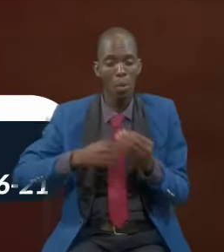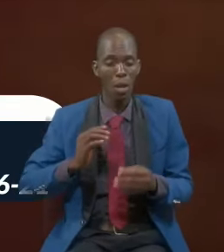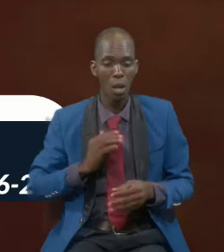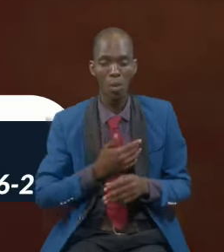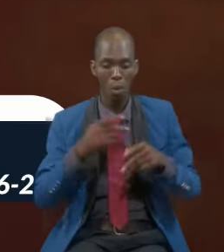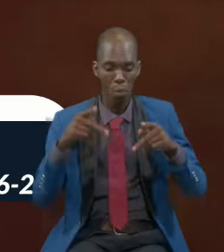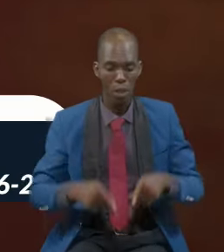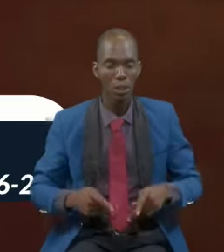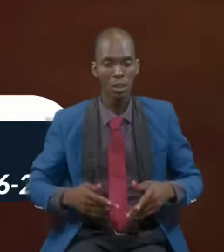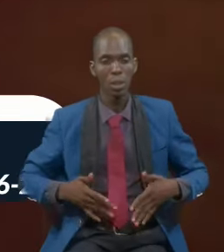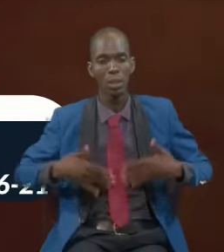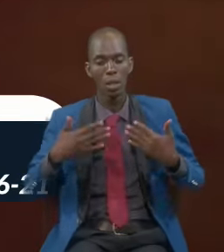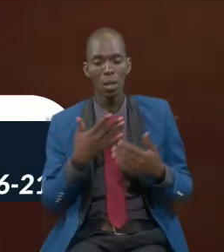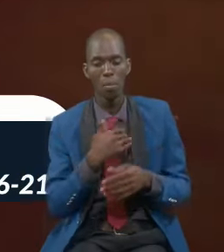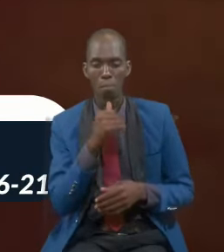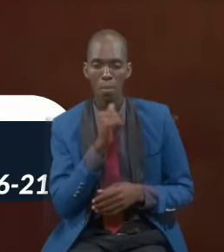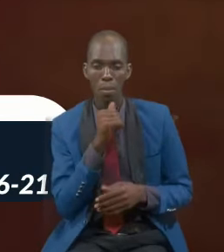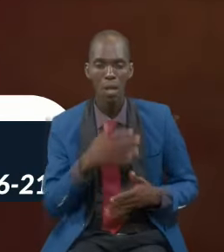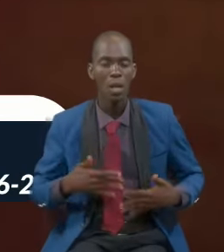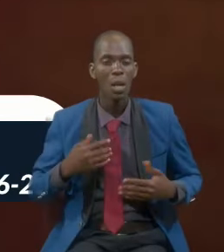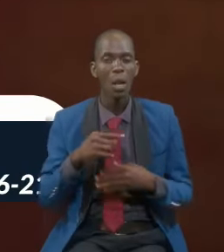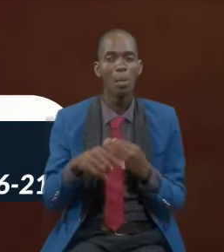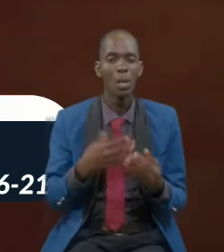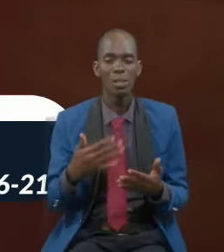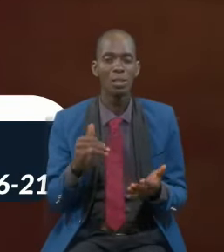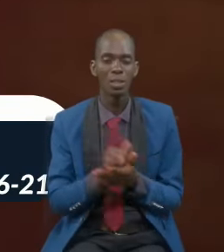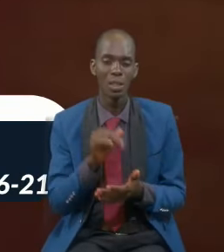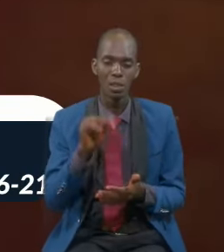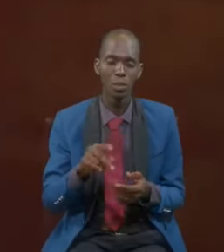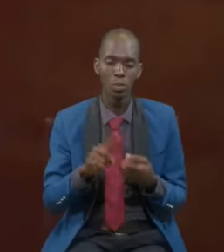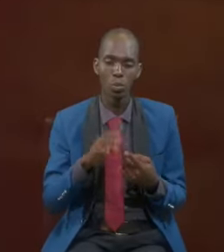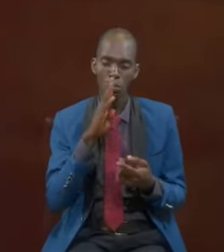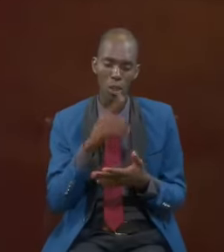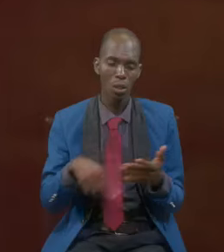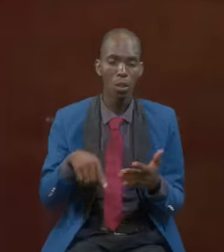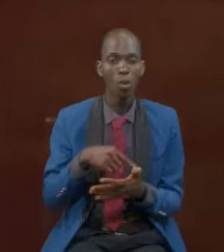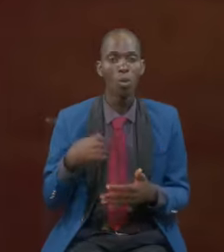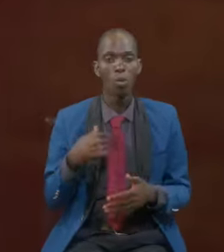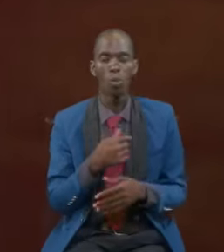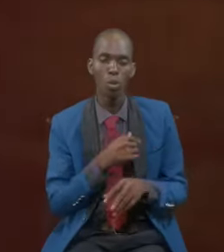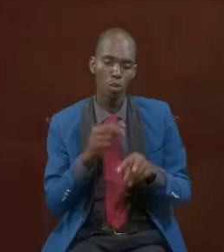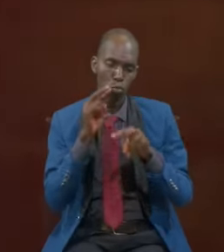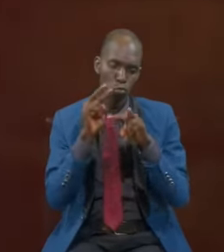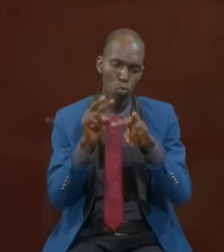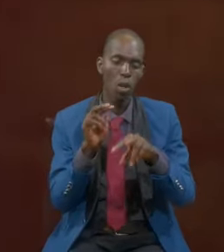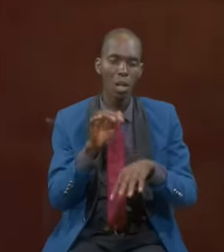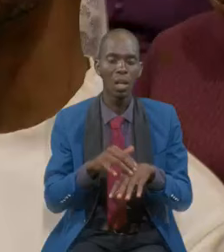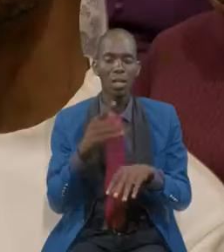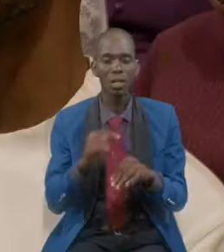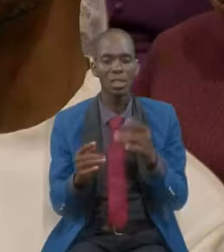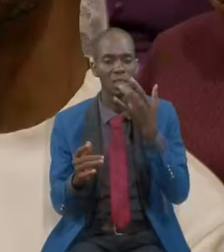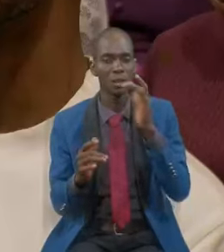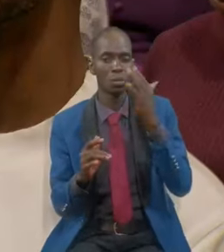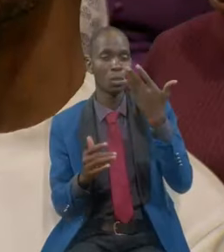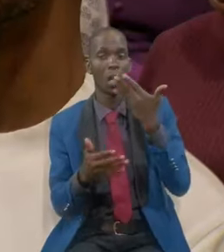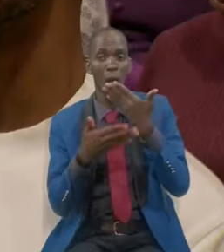our private life, and about the things that need to be corrected. We look at the mirror. If after looking at